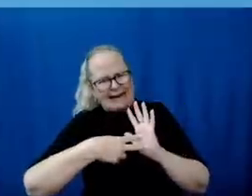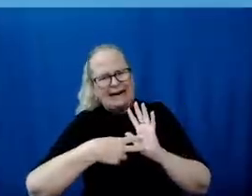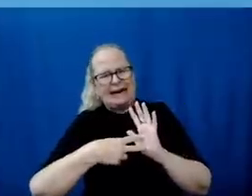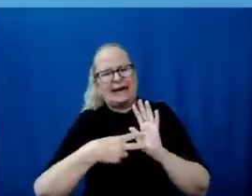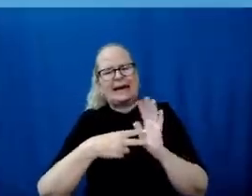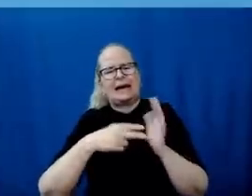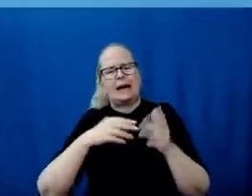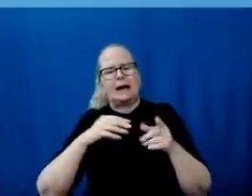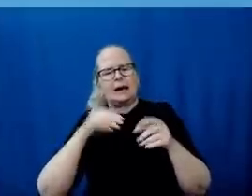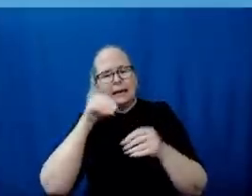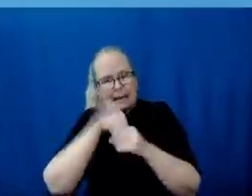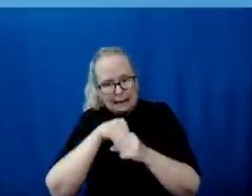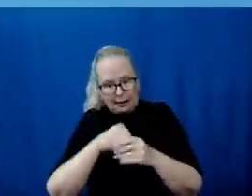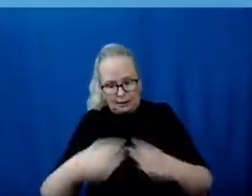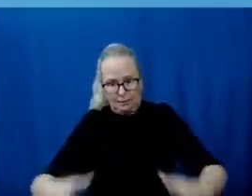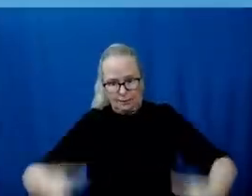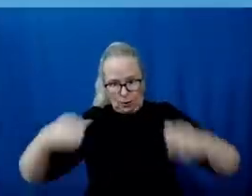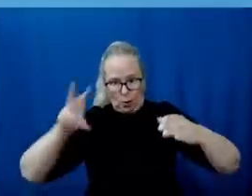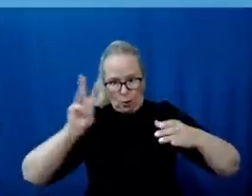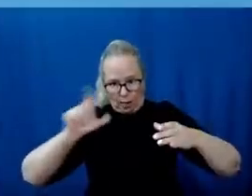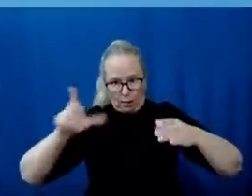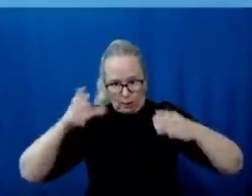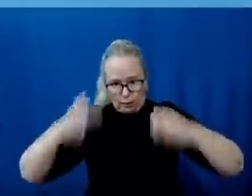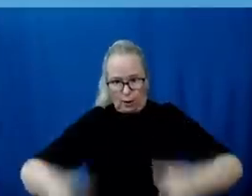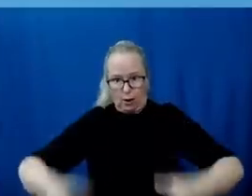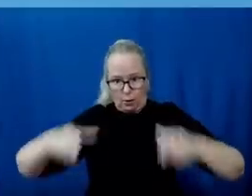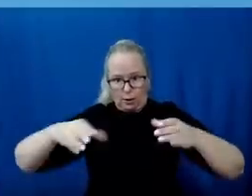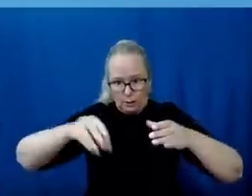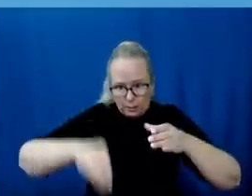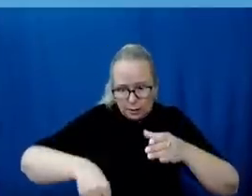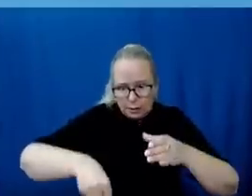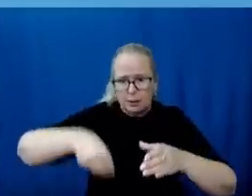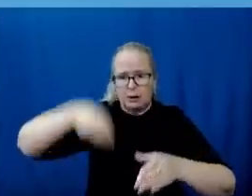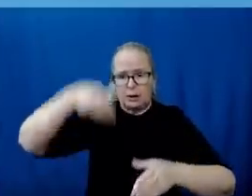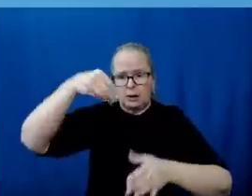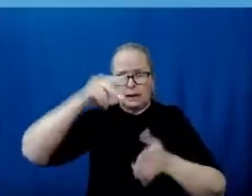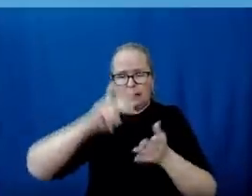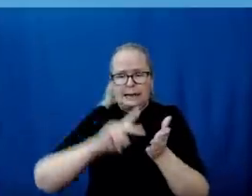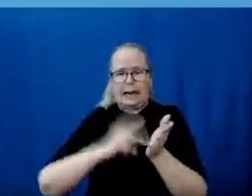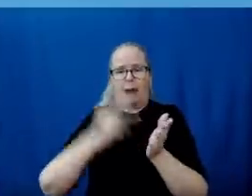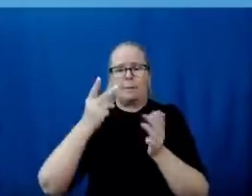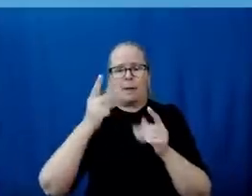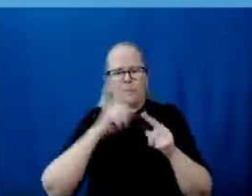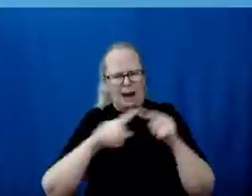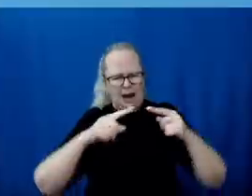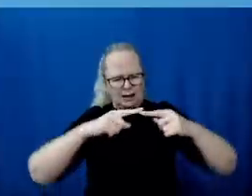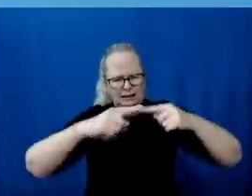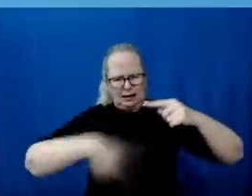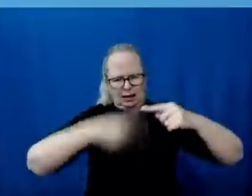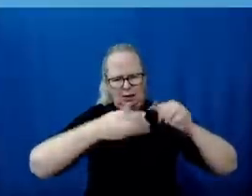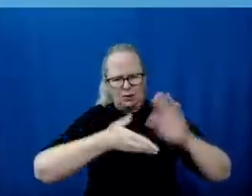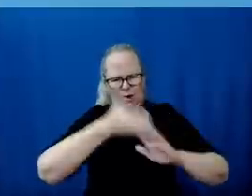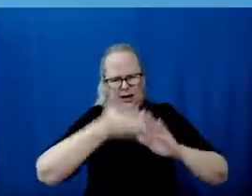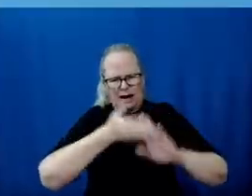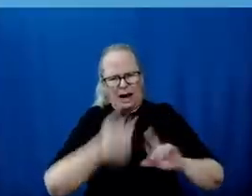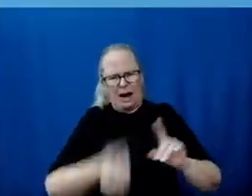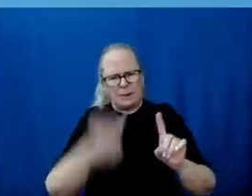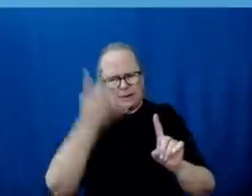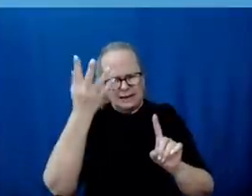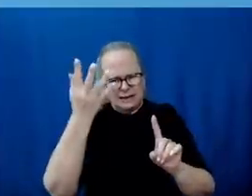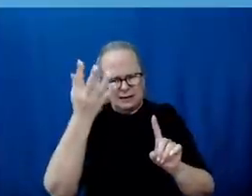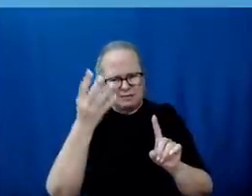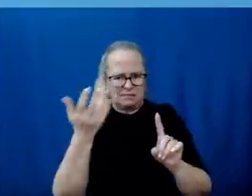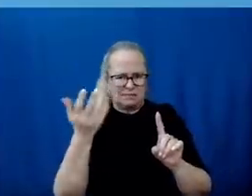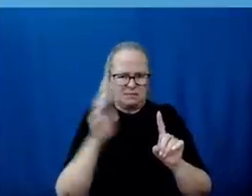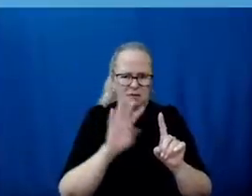amount of product that you have in the well. So you run, I don't know how many cycles you run, Michael, maybe